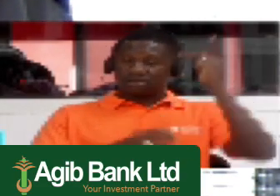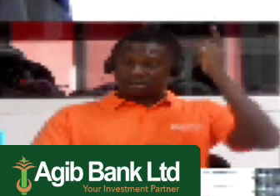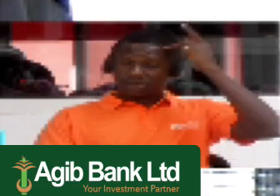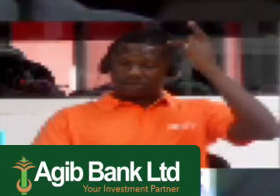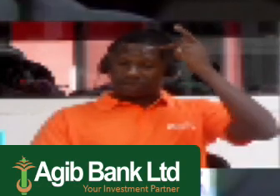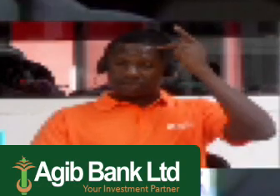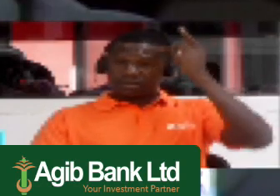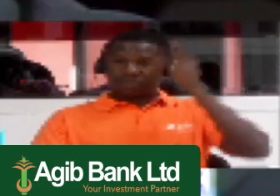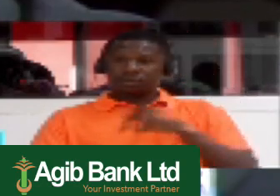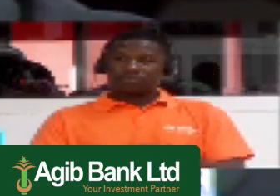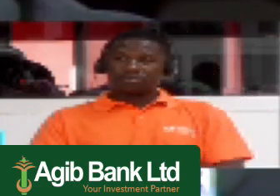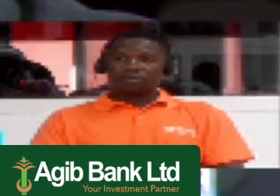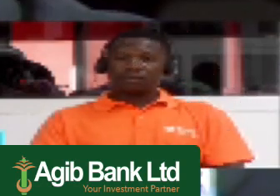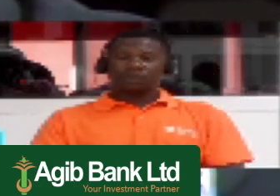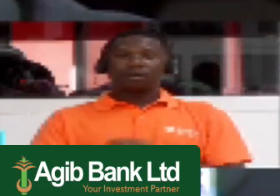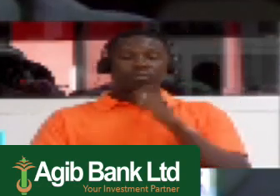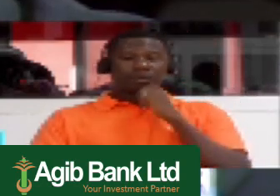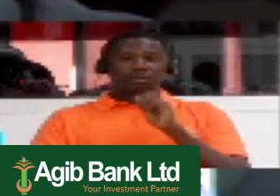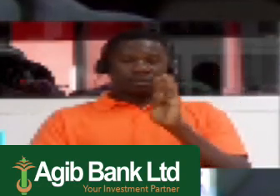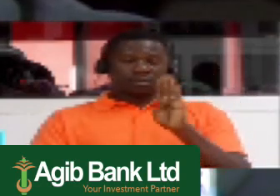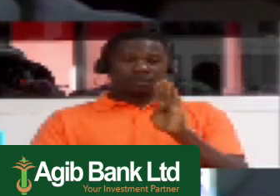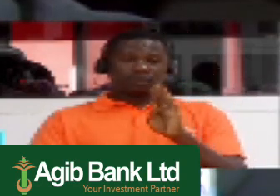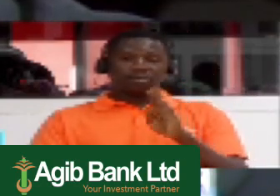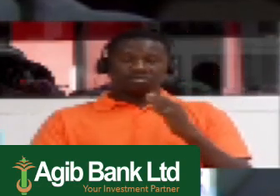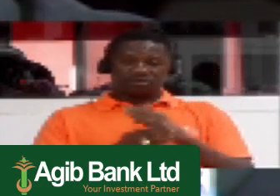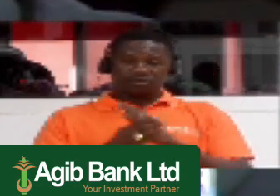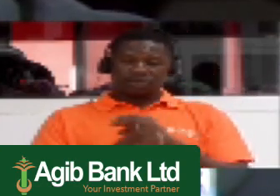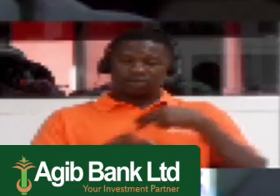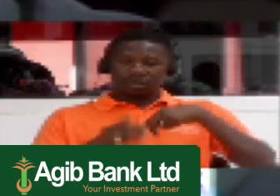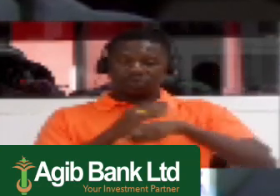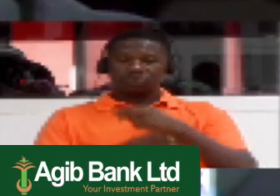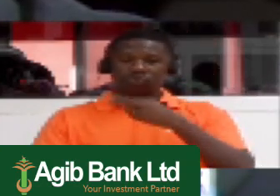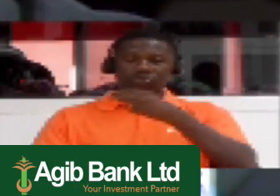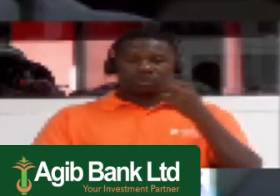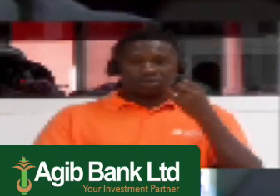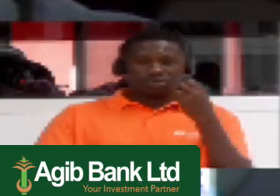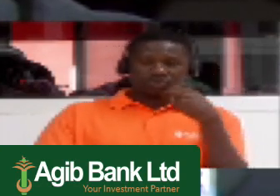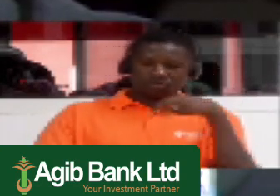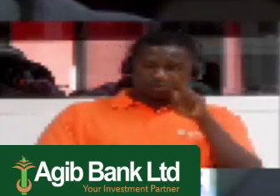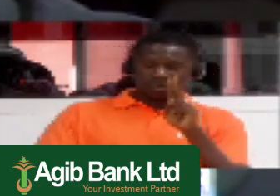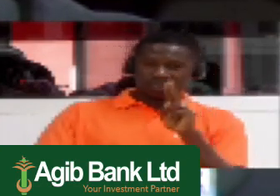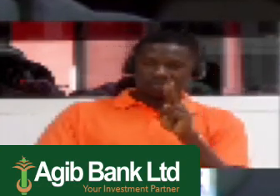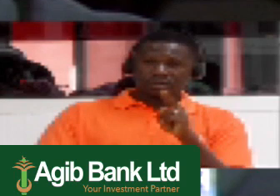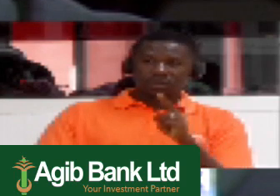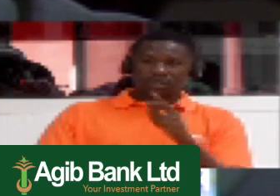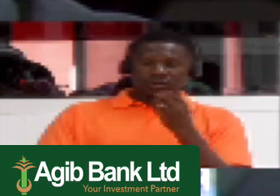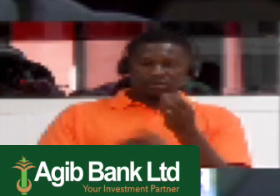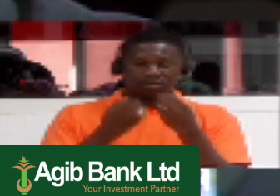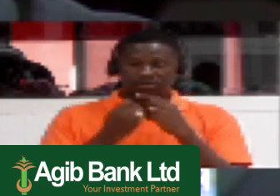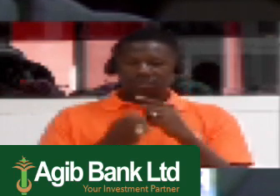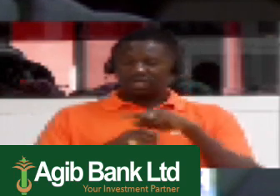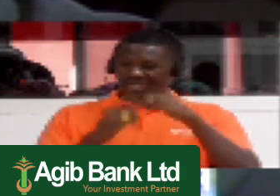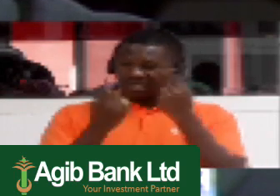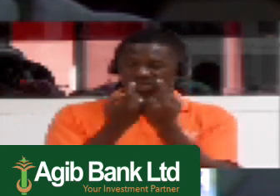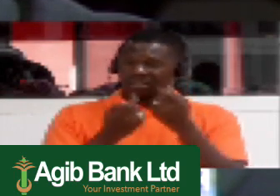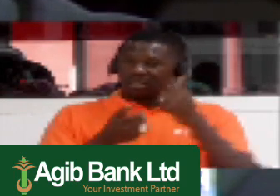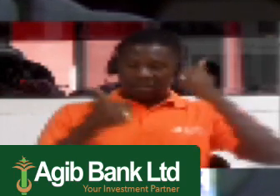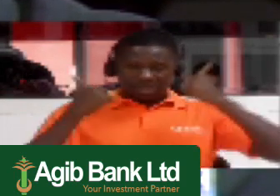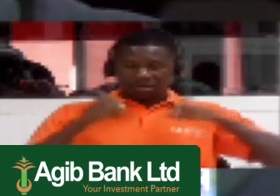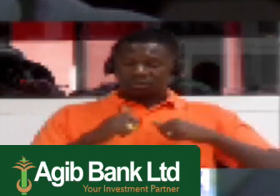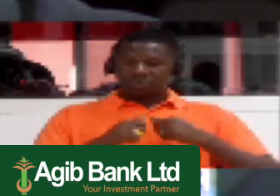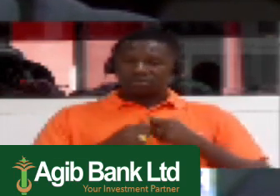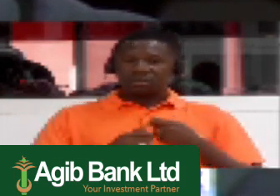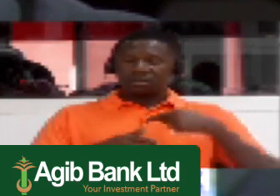Mr. Badjie, please, before we get to 2012, can you tell us if anything happened in 2000?